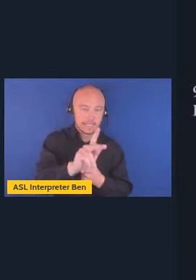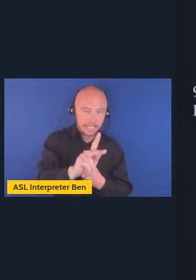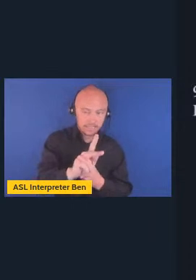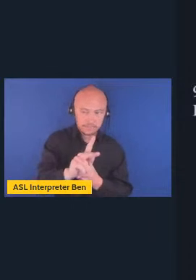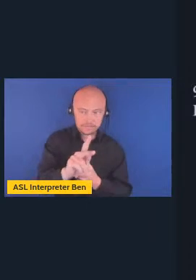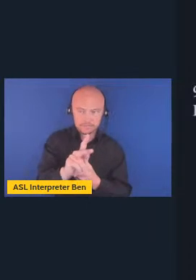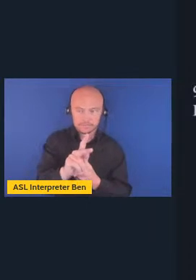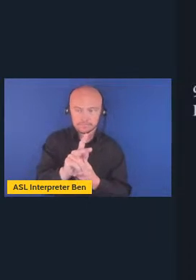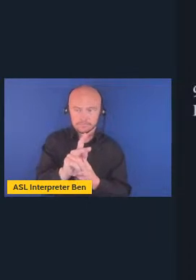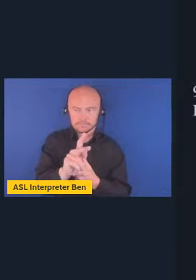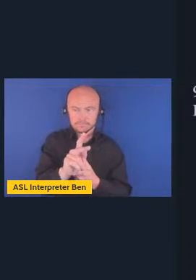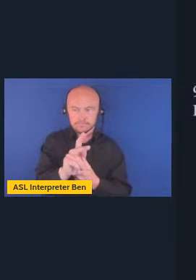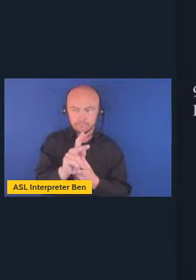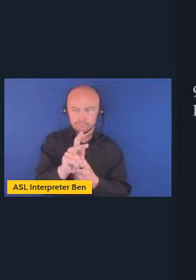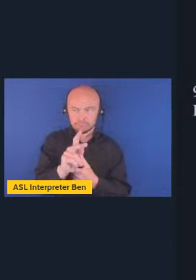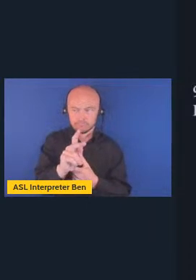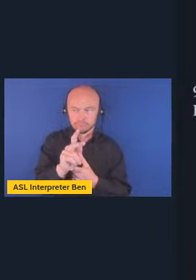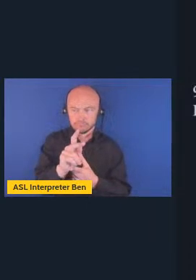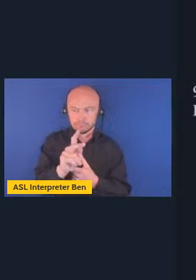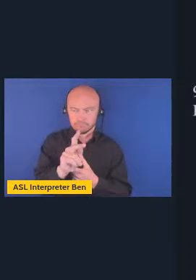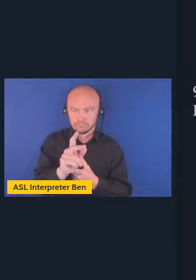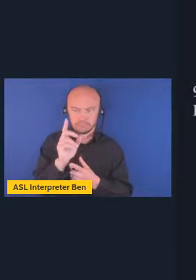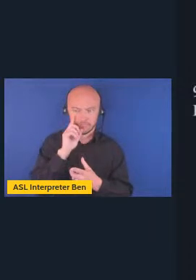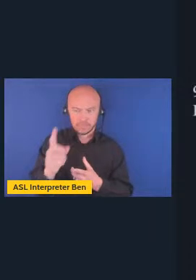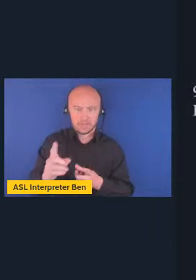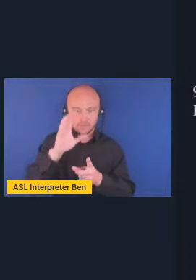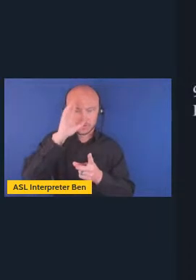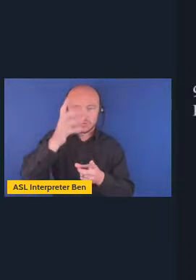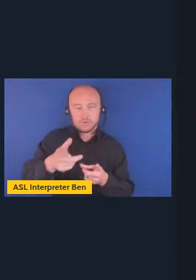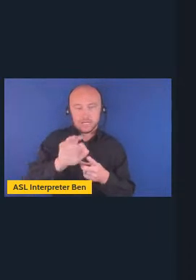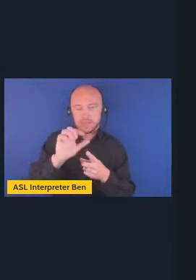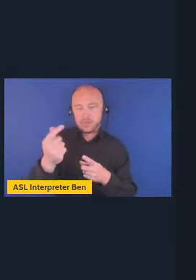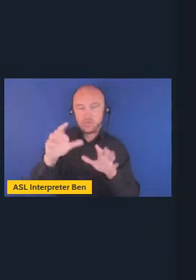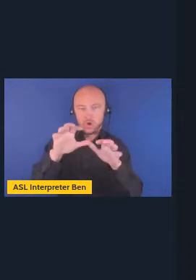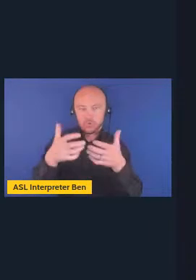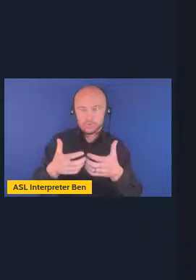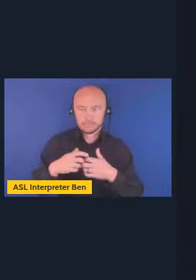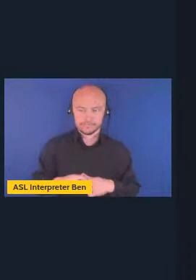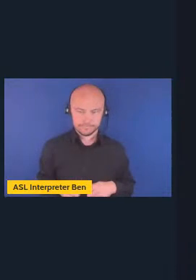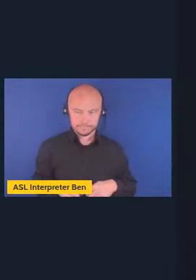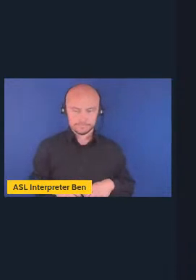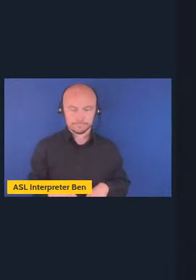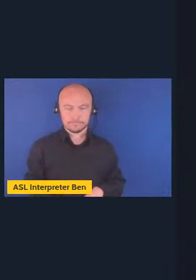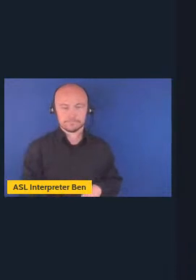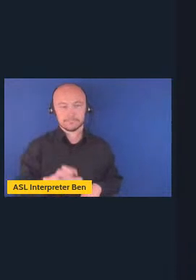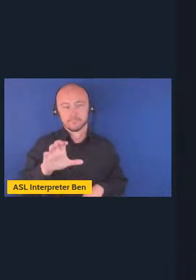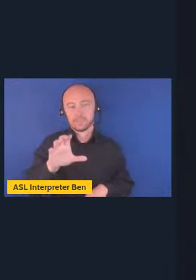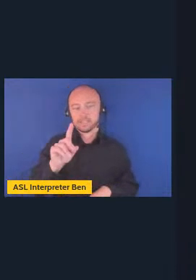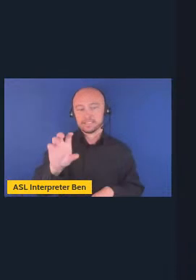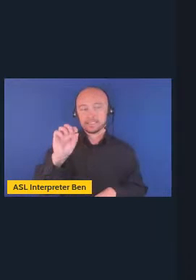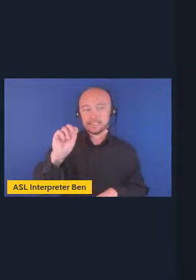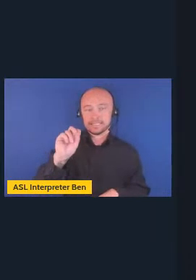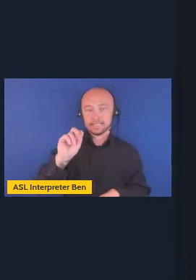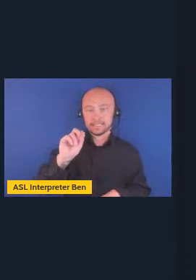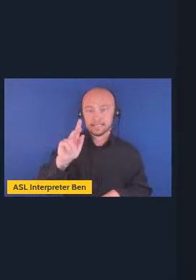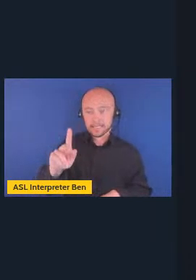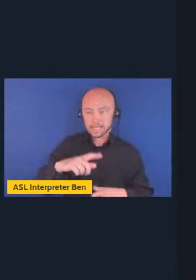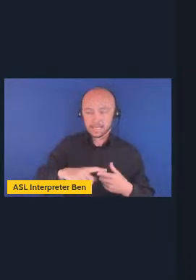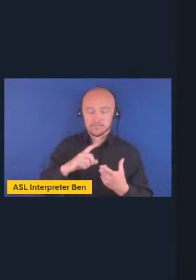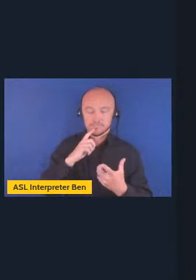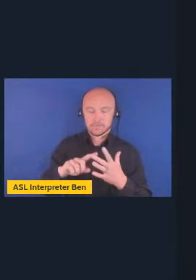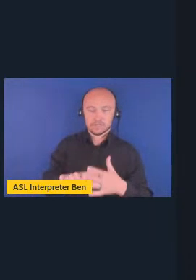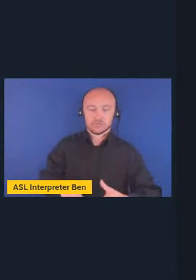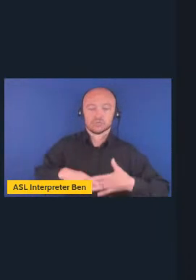external instance role, and creating a log groups. CDK deploy command is prompting to